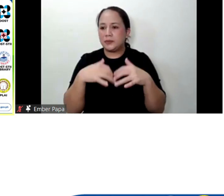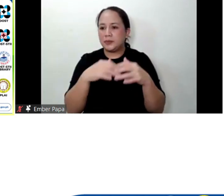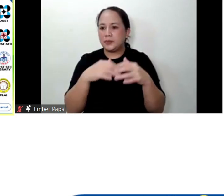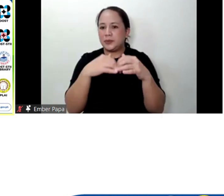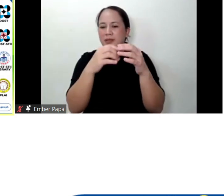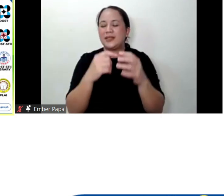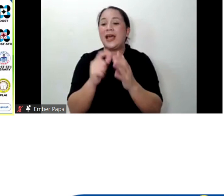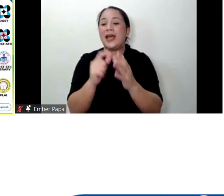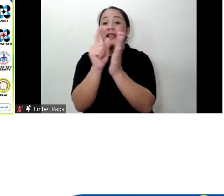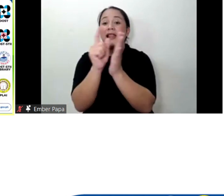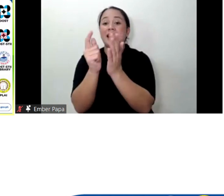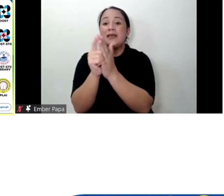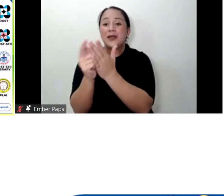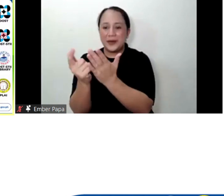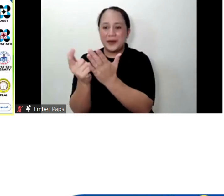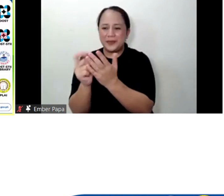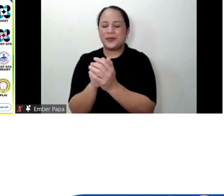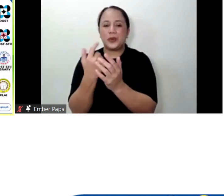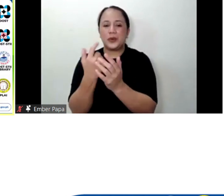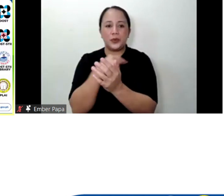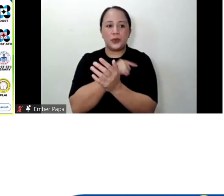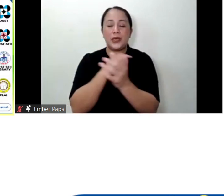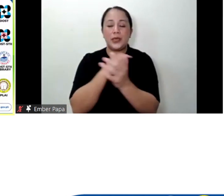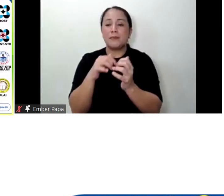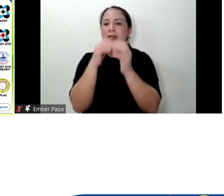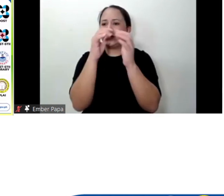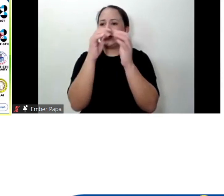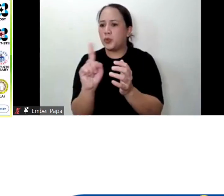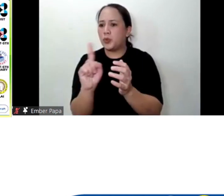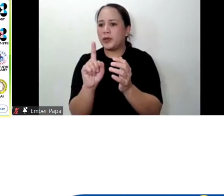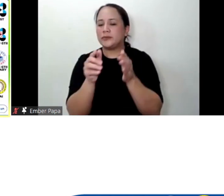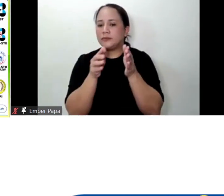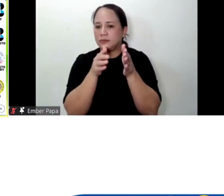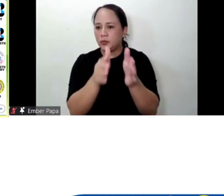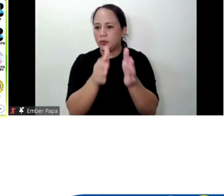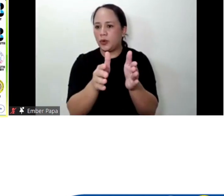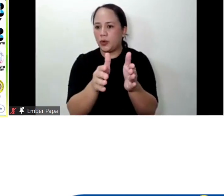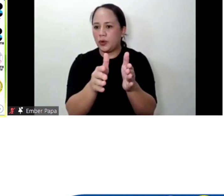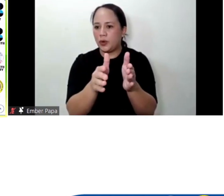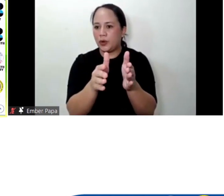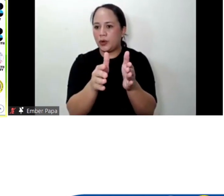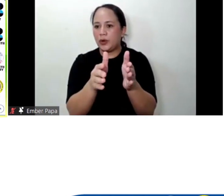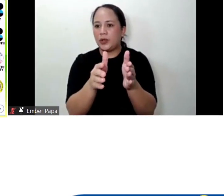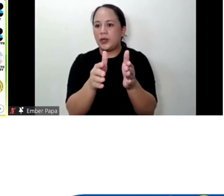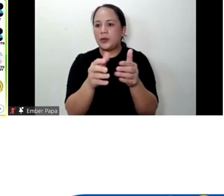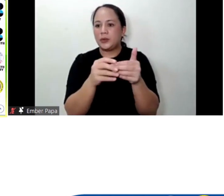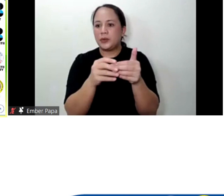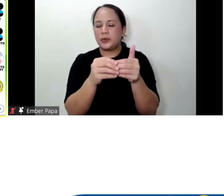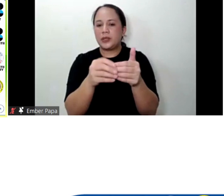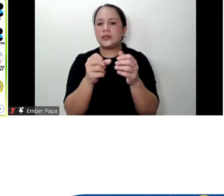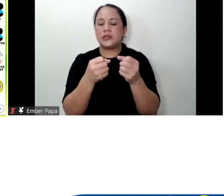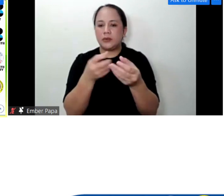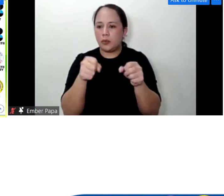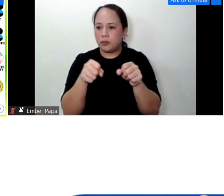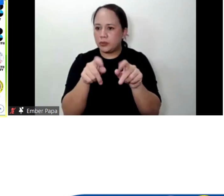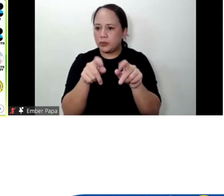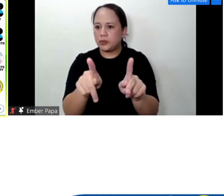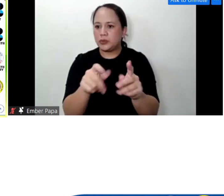library webinar, and we are building roads. That means to say readers, opportunities,